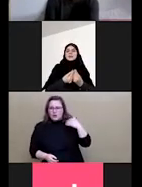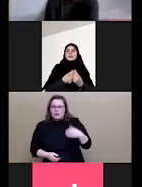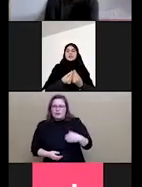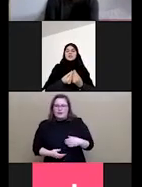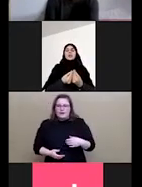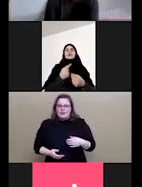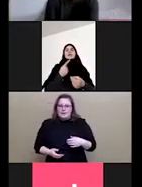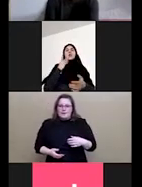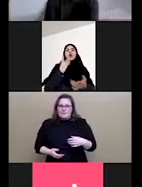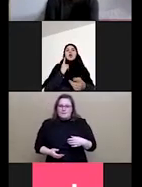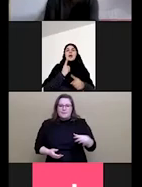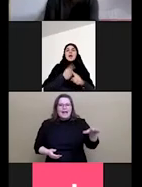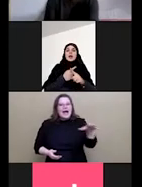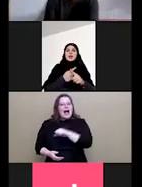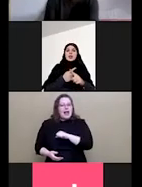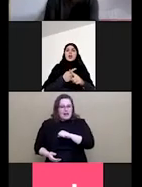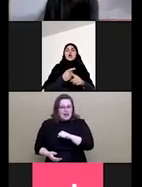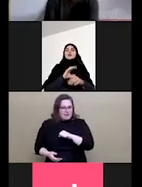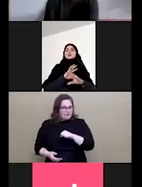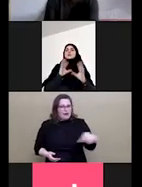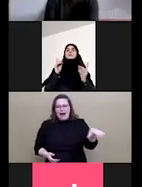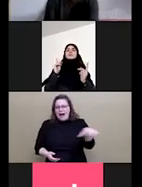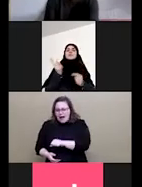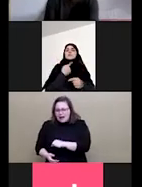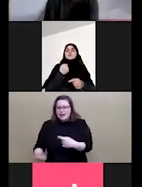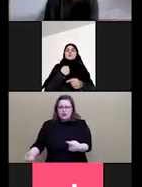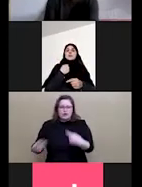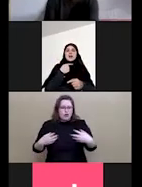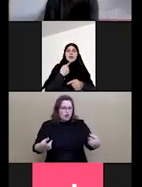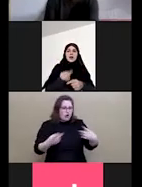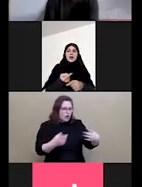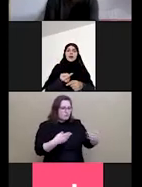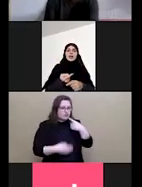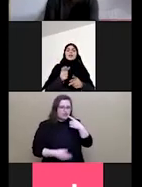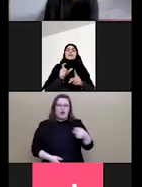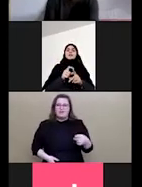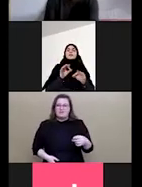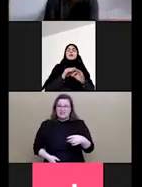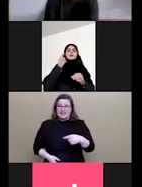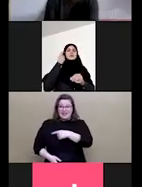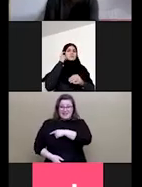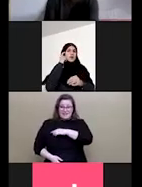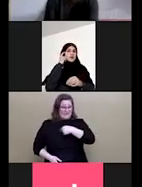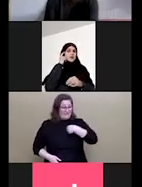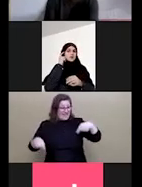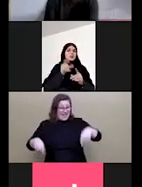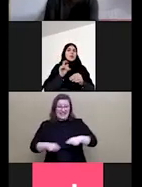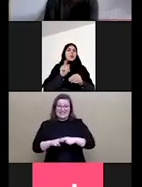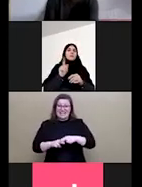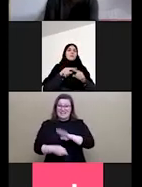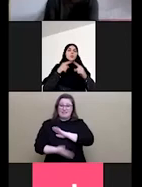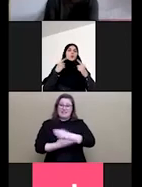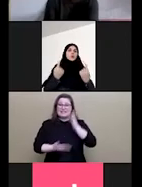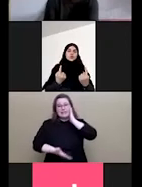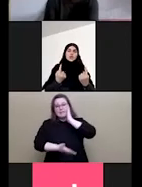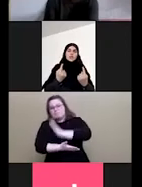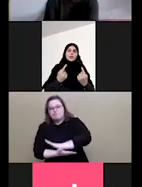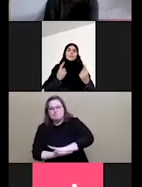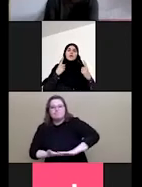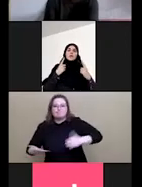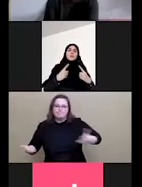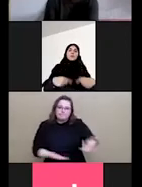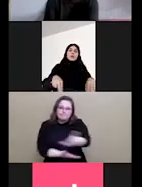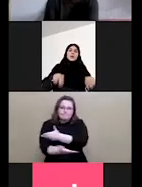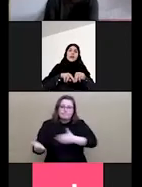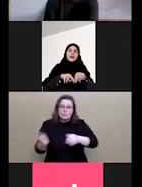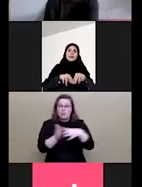they all told me that they feel that there is no reconciliation in this country because it is not in the interest